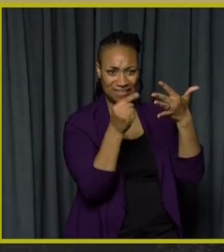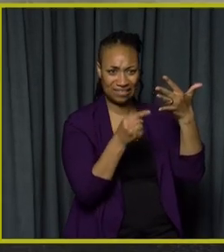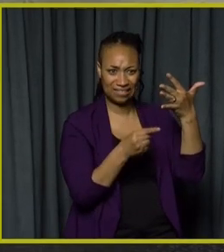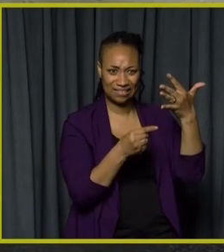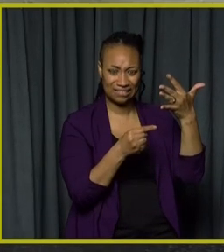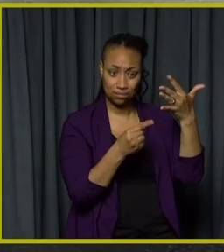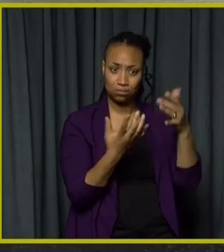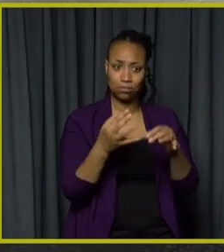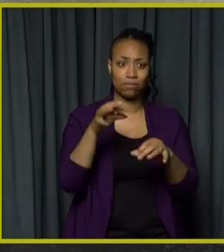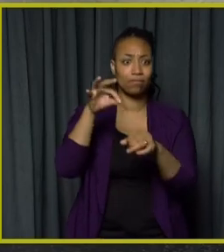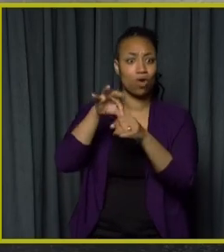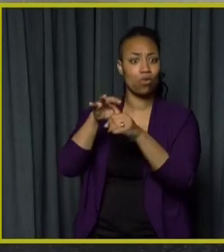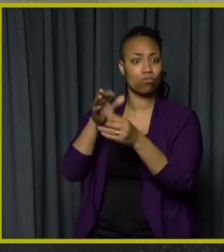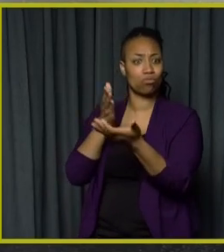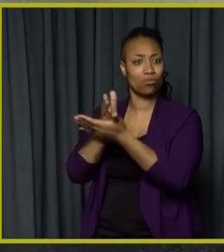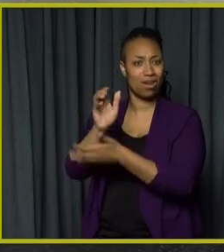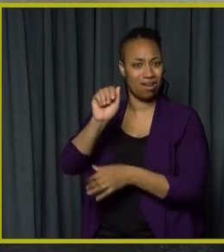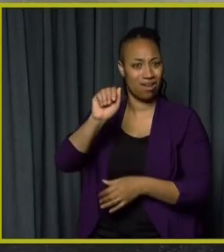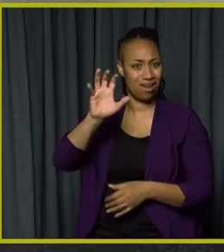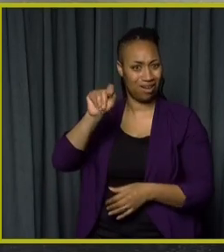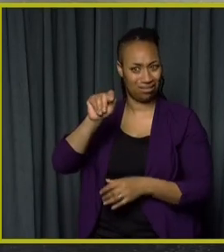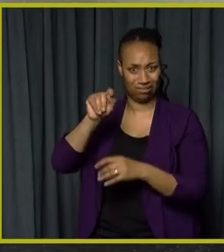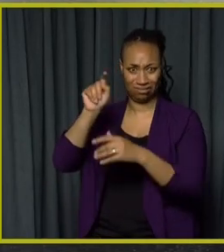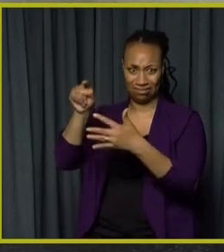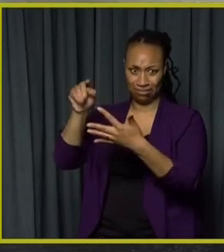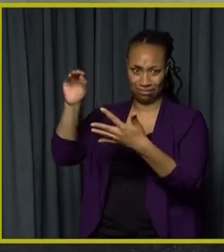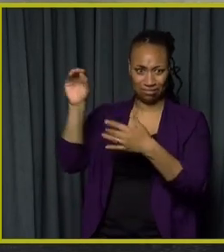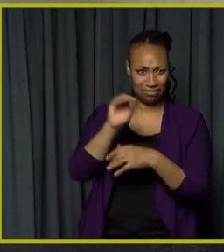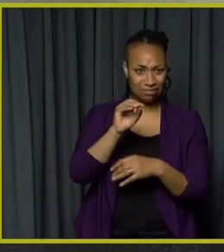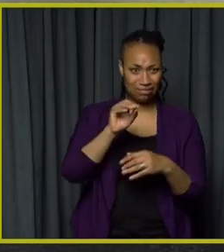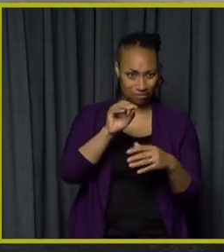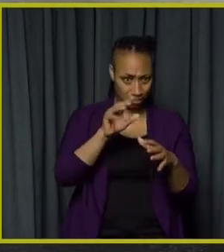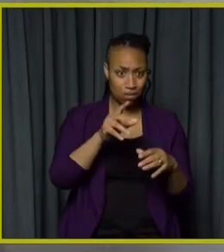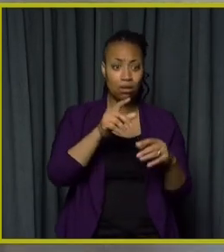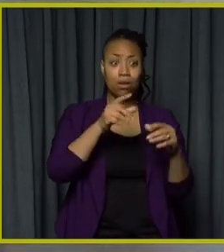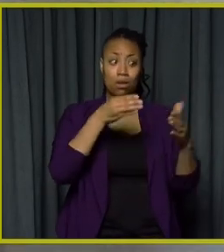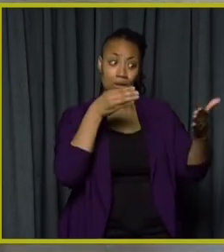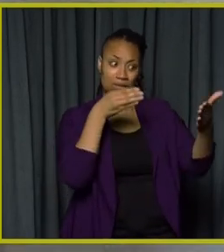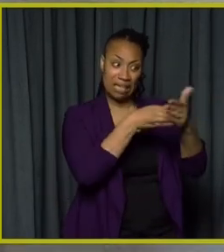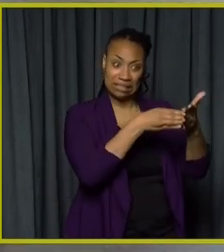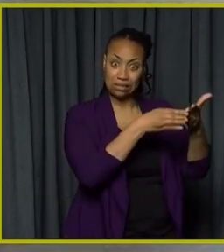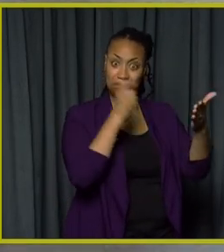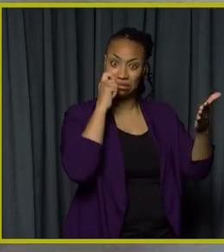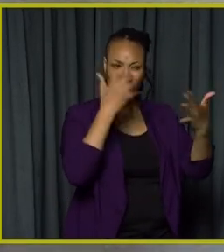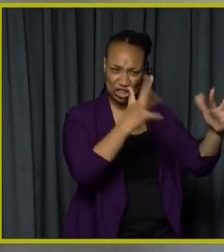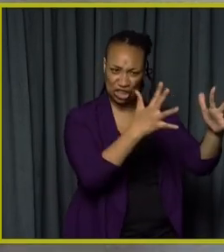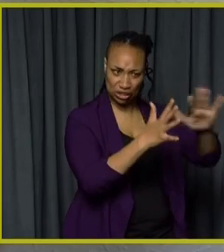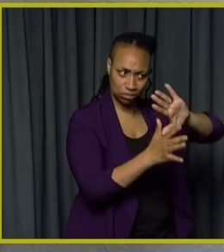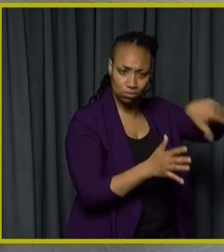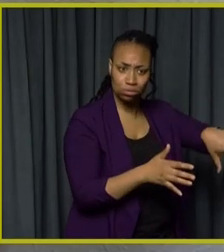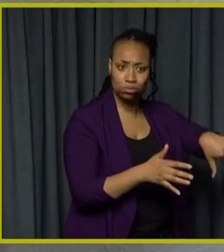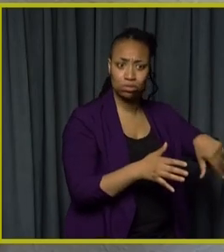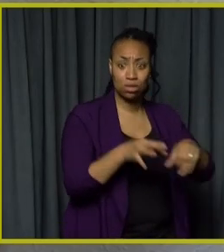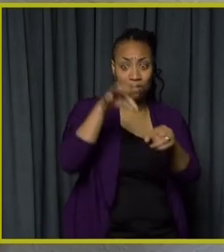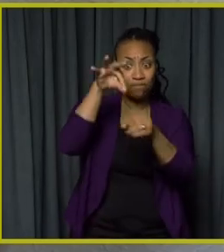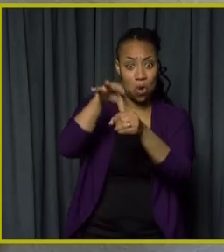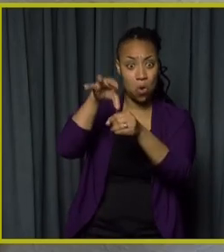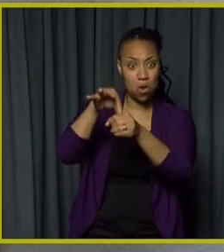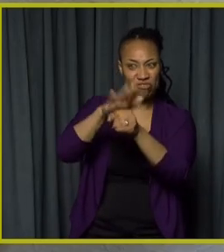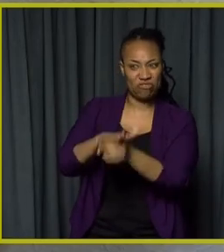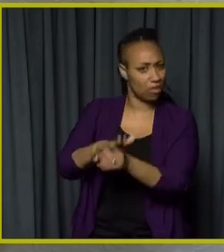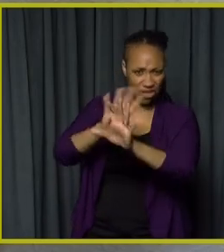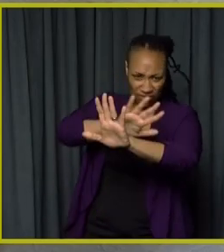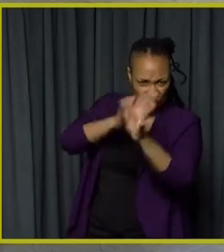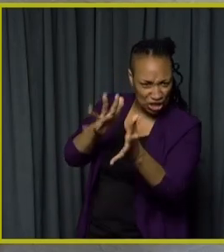Act. An end to racist gerrymandering, same-day registration, early voting, and